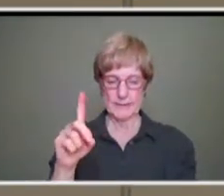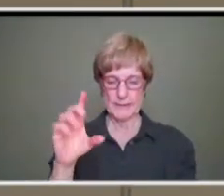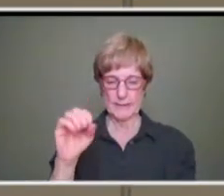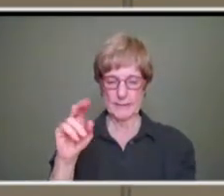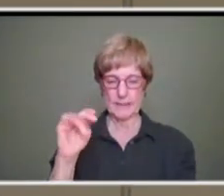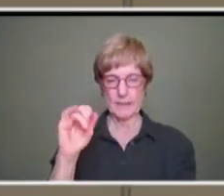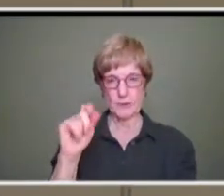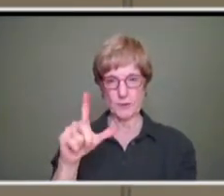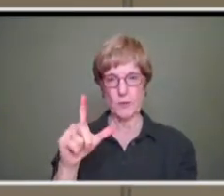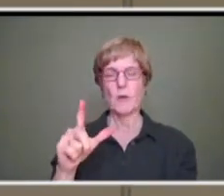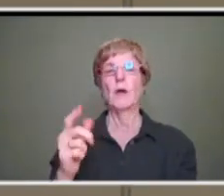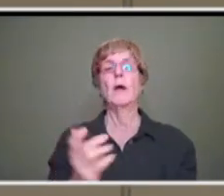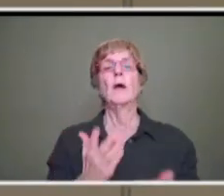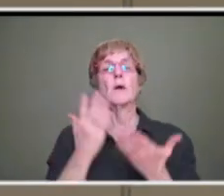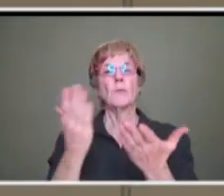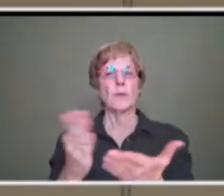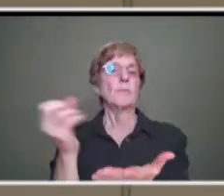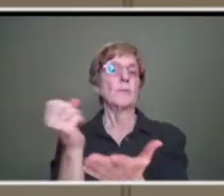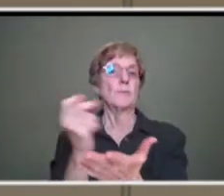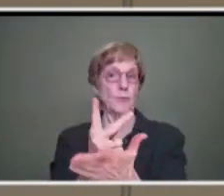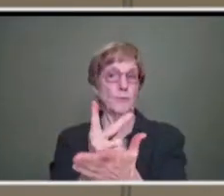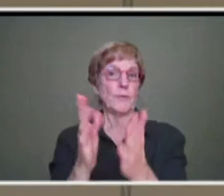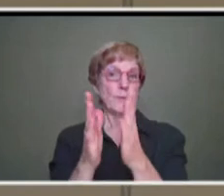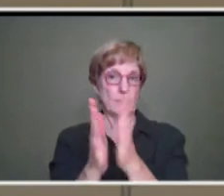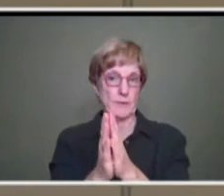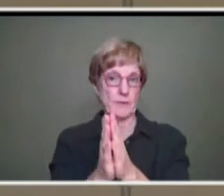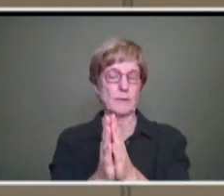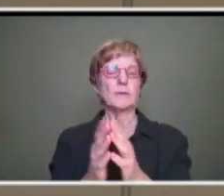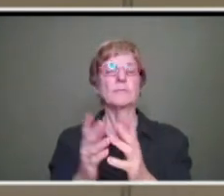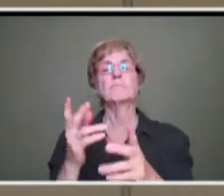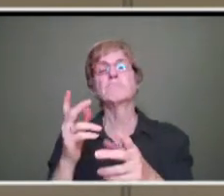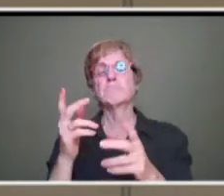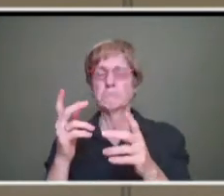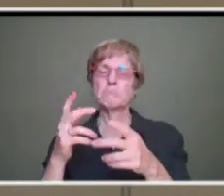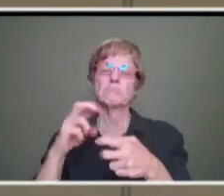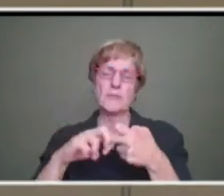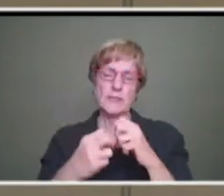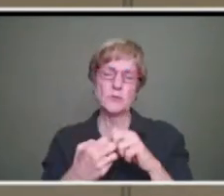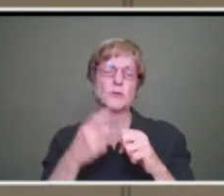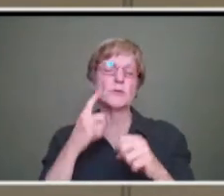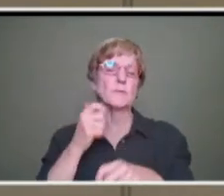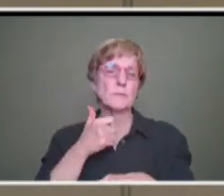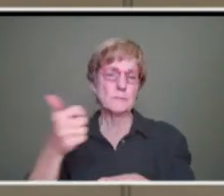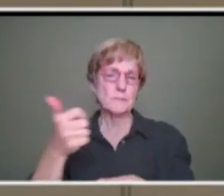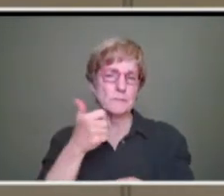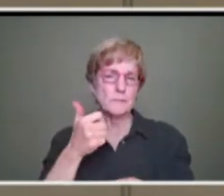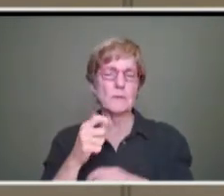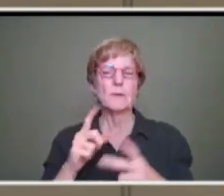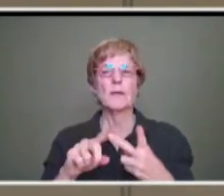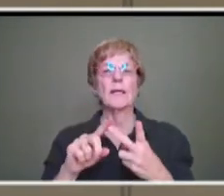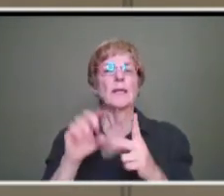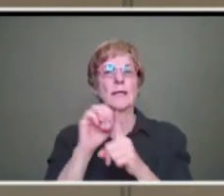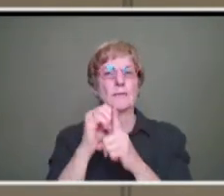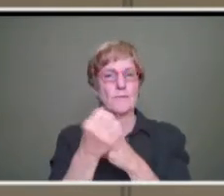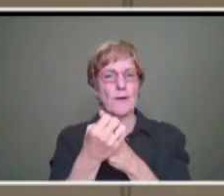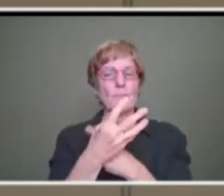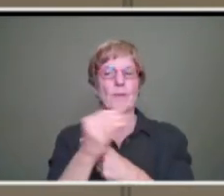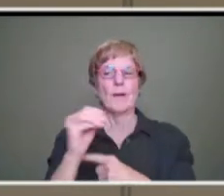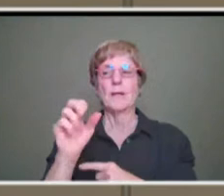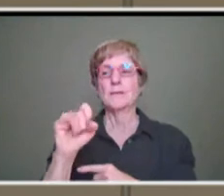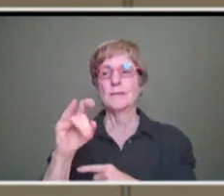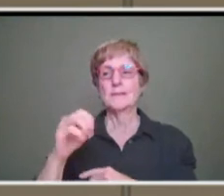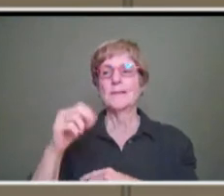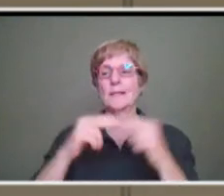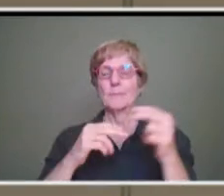staff recommends approval of this petition upon resolution of outstanding issues related to Transportation the environment and site and building